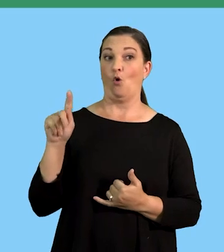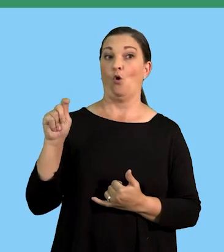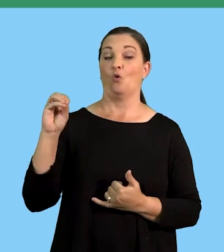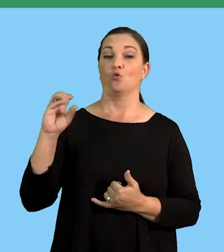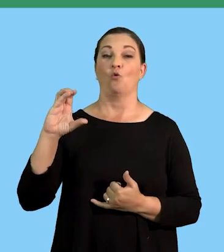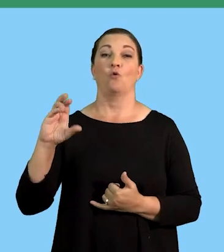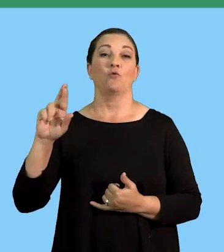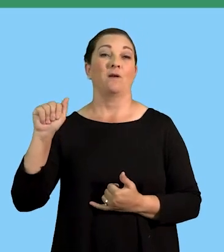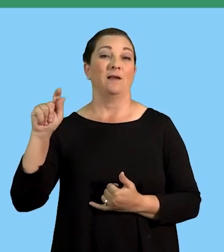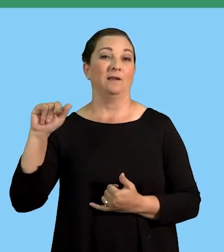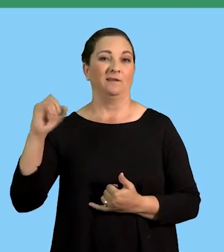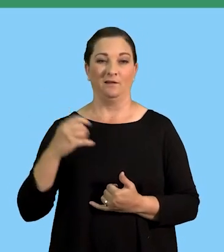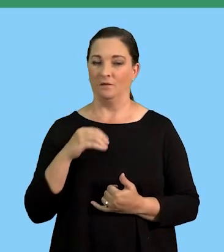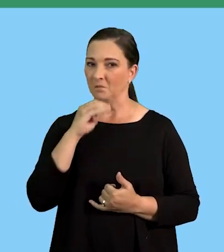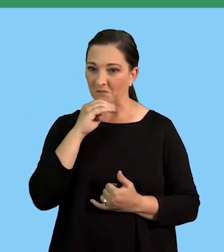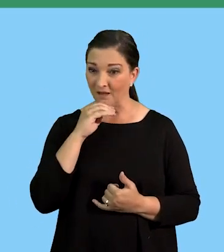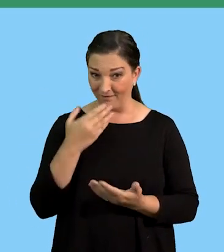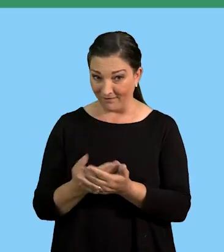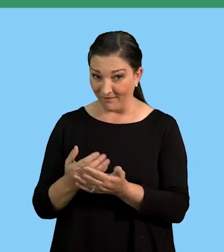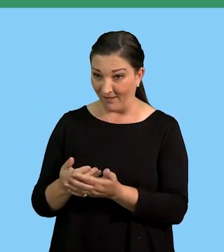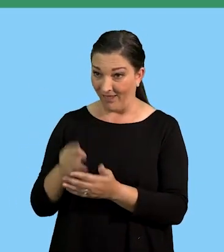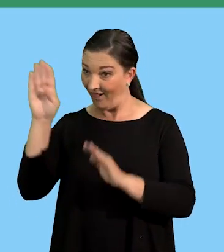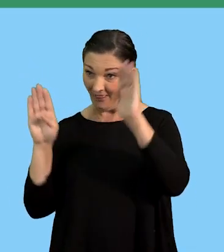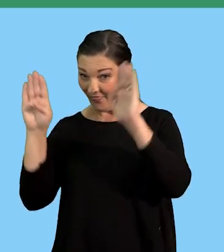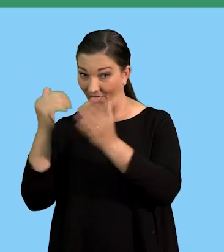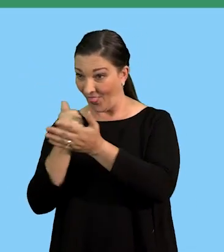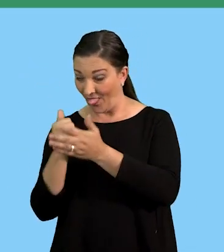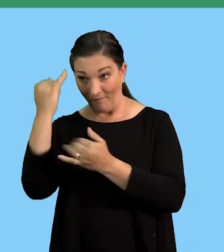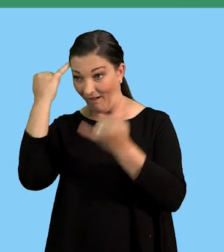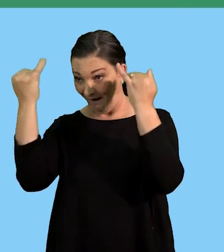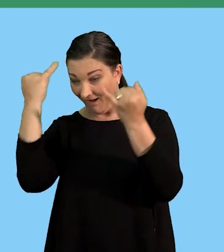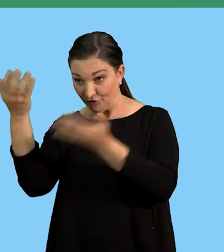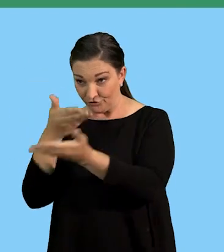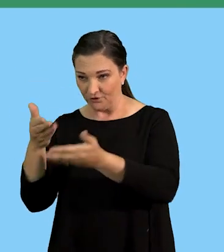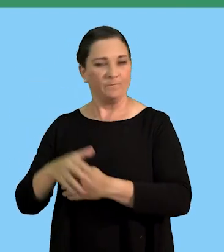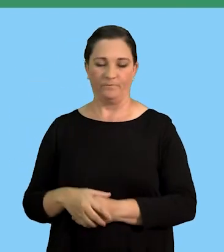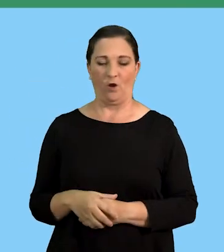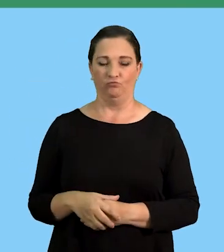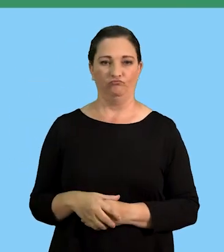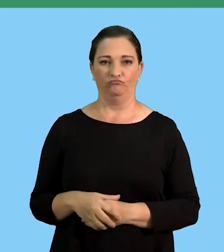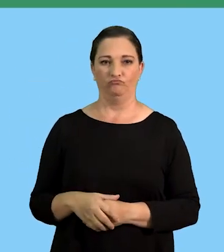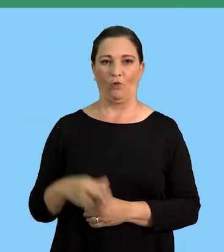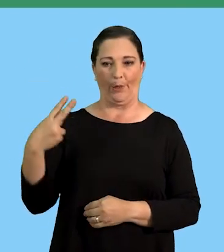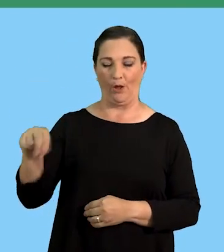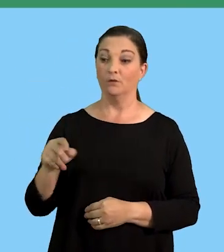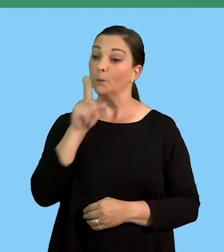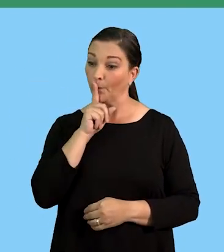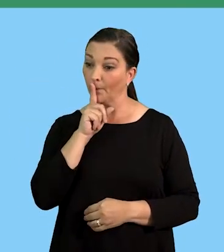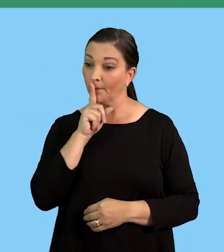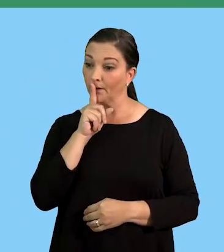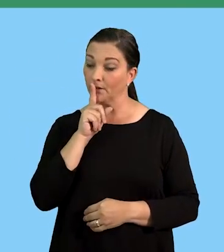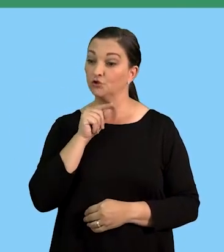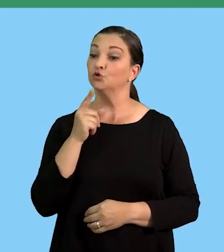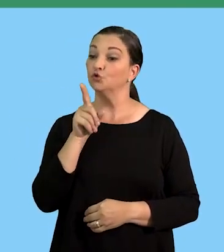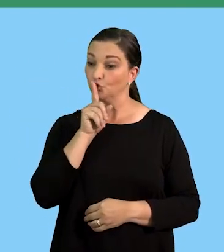leader does not allow employees to participate in the decision-making. As you can see there, the leader is basically